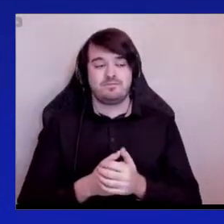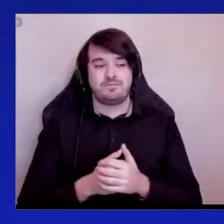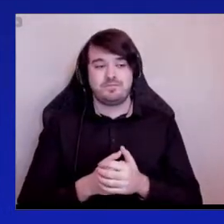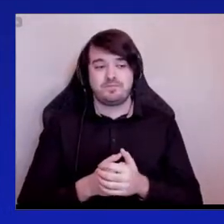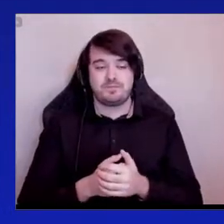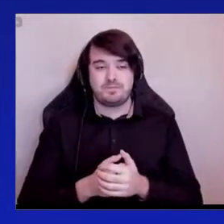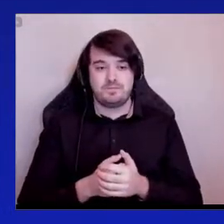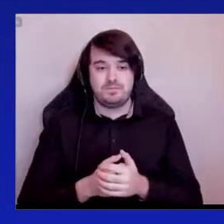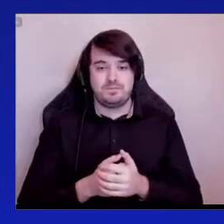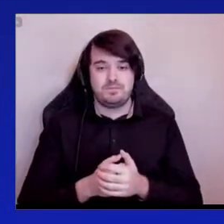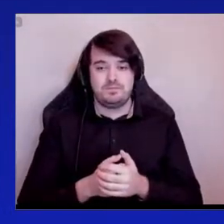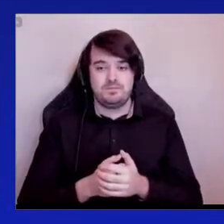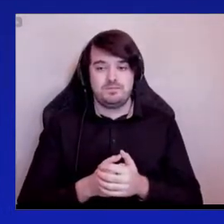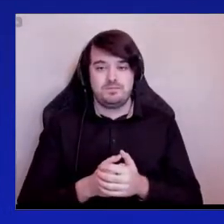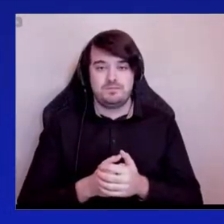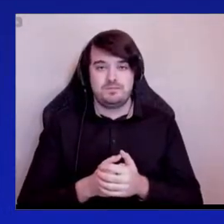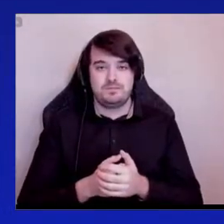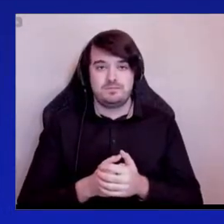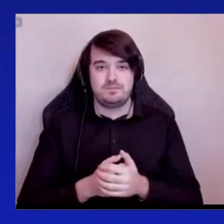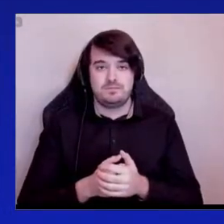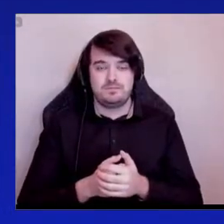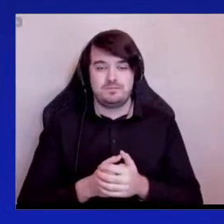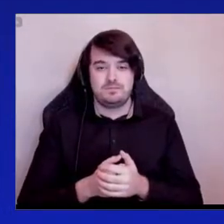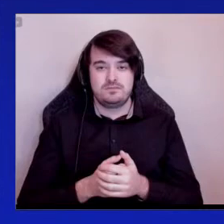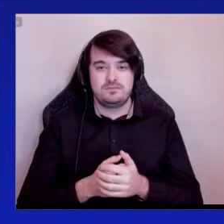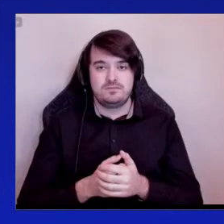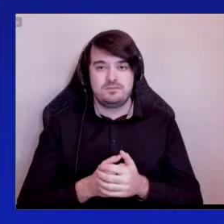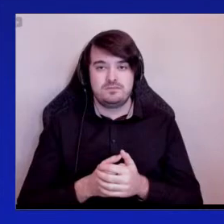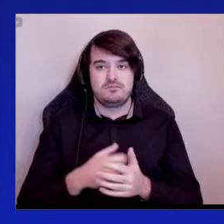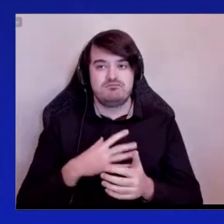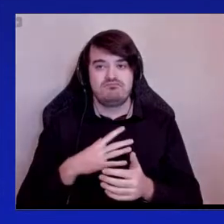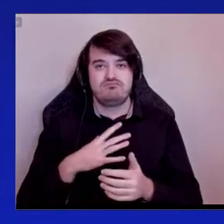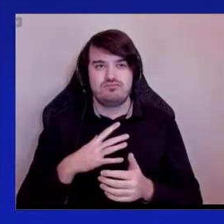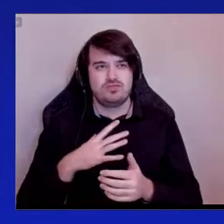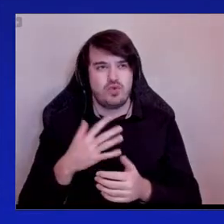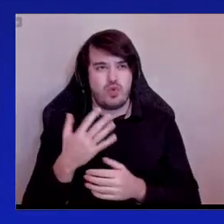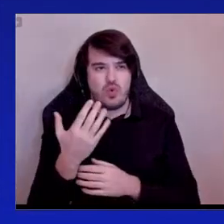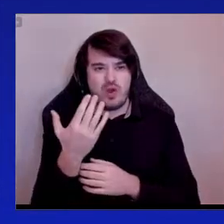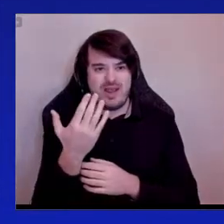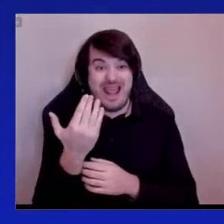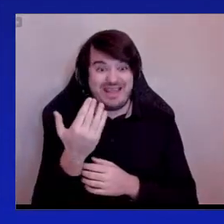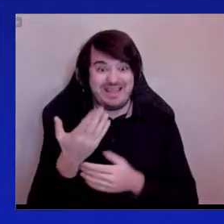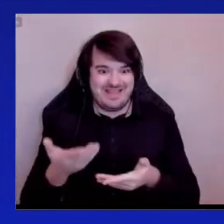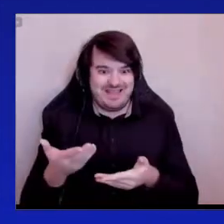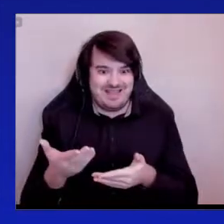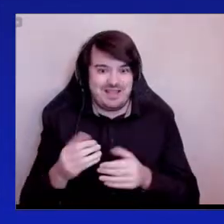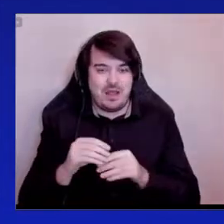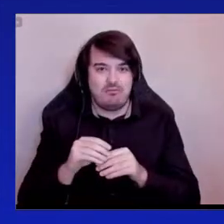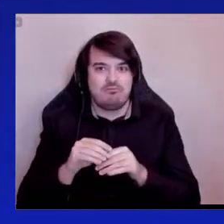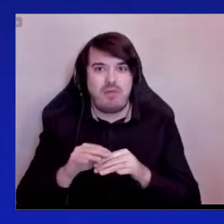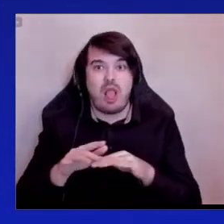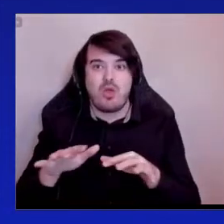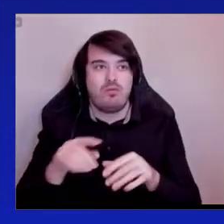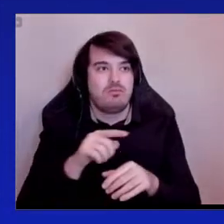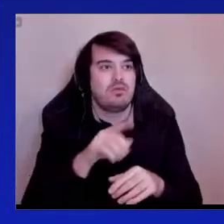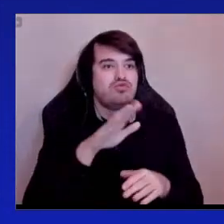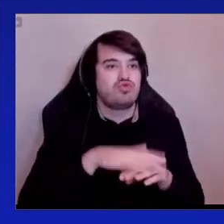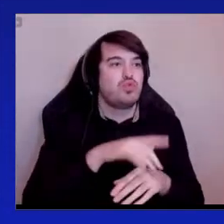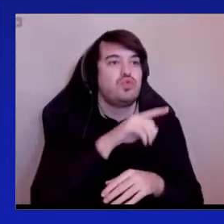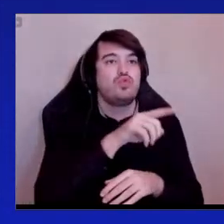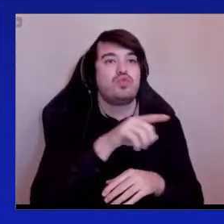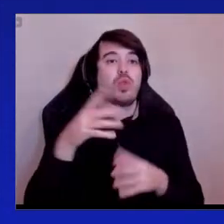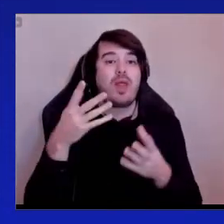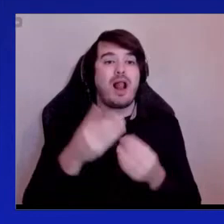15 now or so, I believe, are in outbreak, we can't just skip them. That population deserves the same protection, and